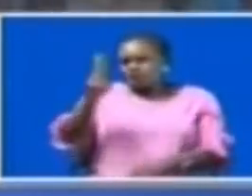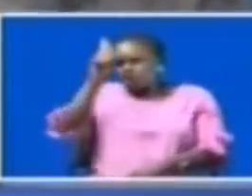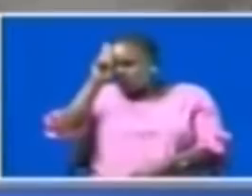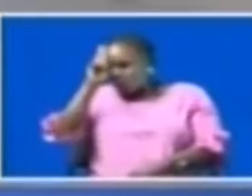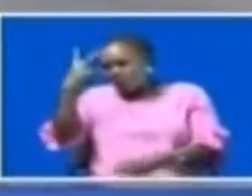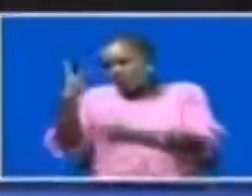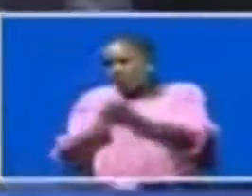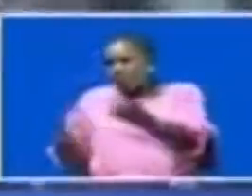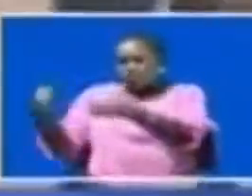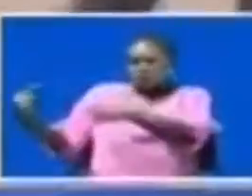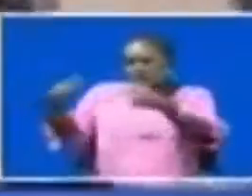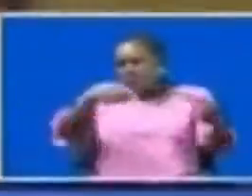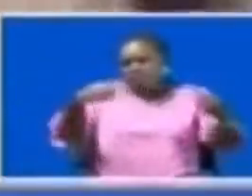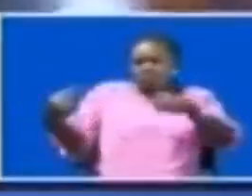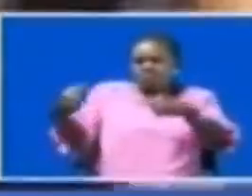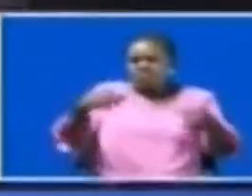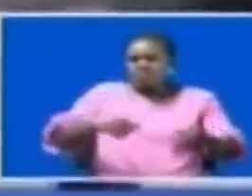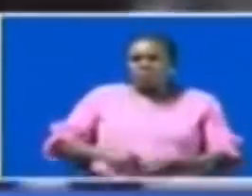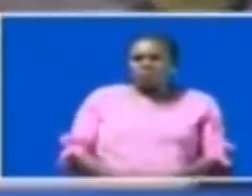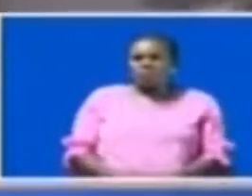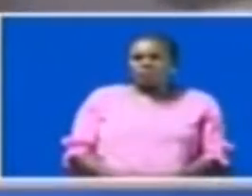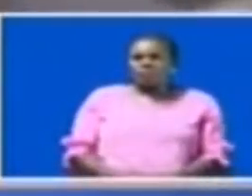in a scuffle.